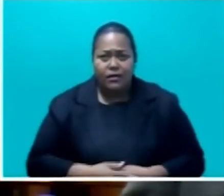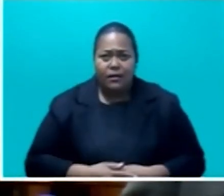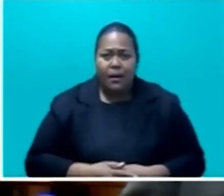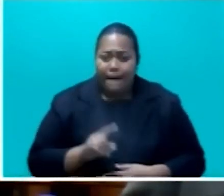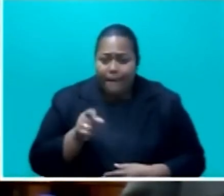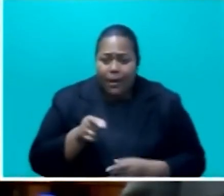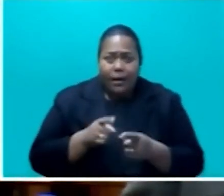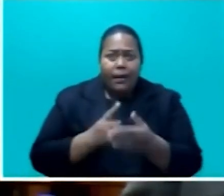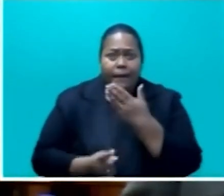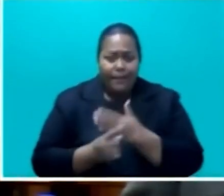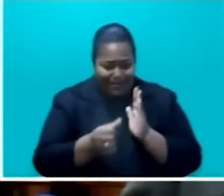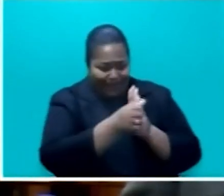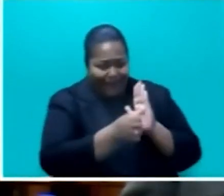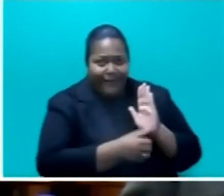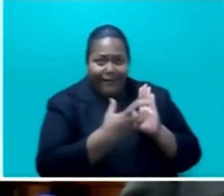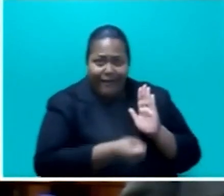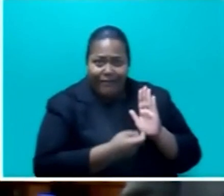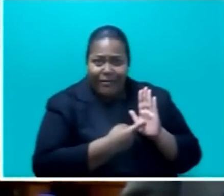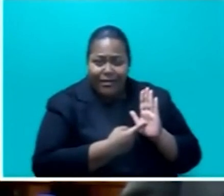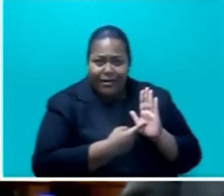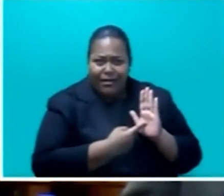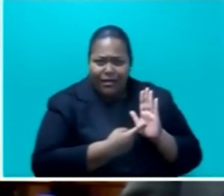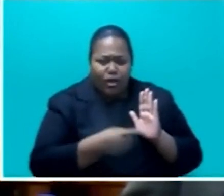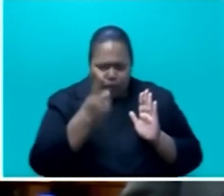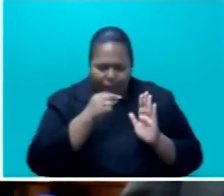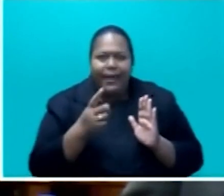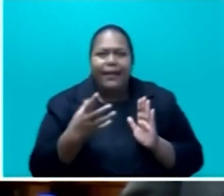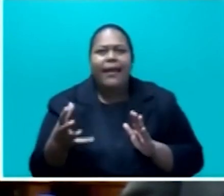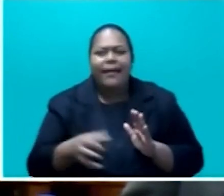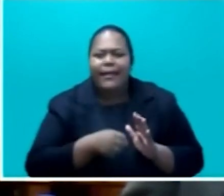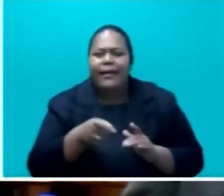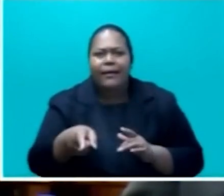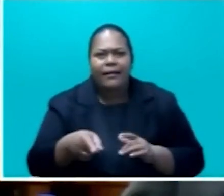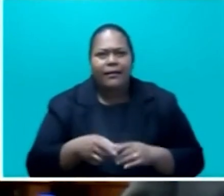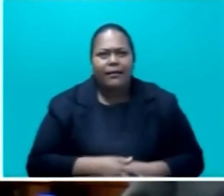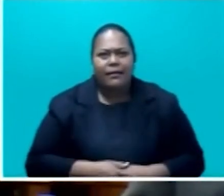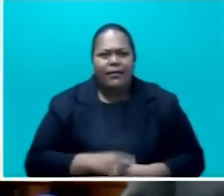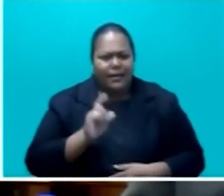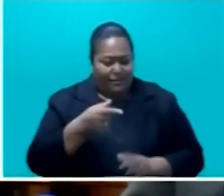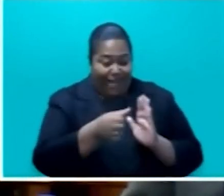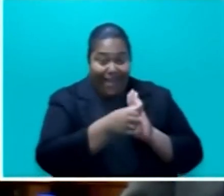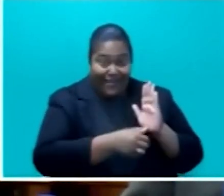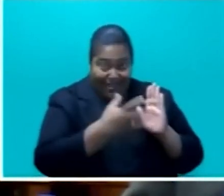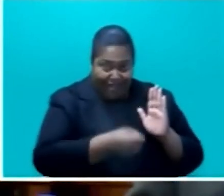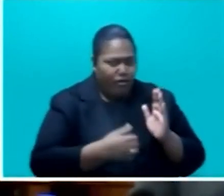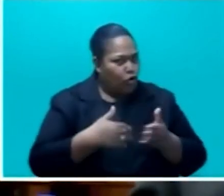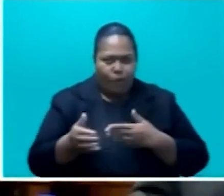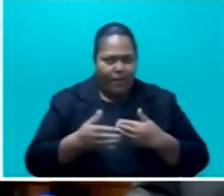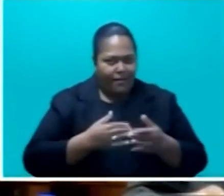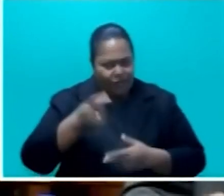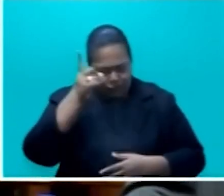my predecessor, Mr. Kayum, during his term as Attorney General, had instituted committal proceedings against Fiji Times